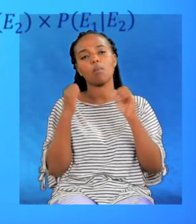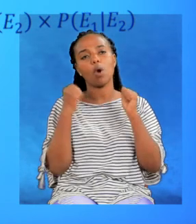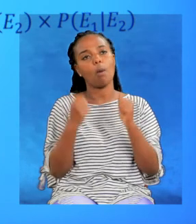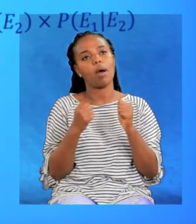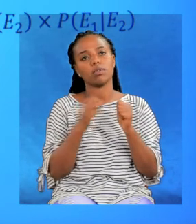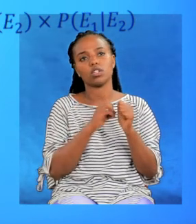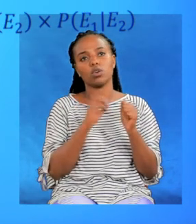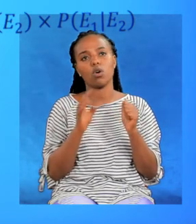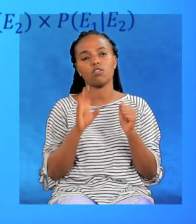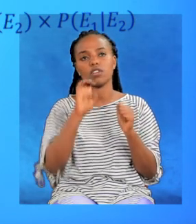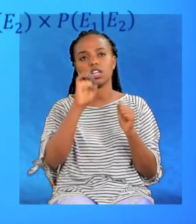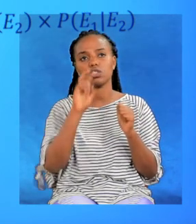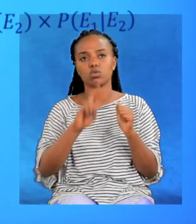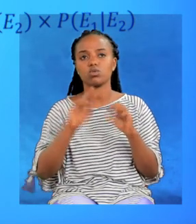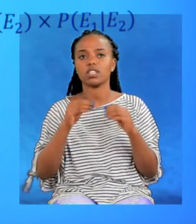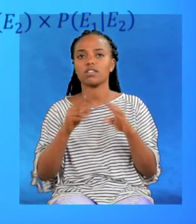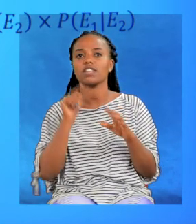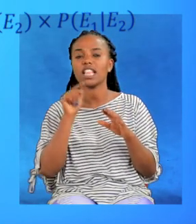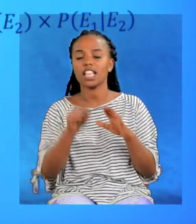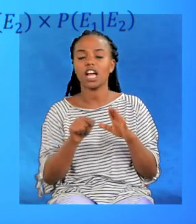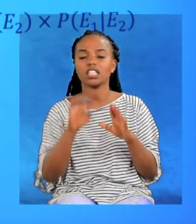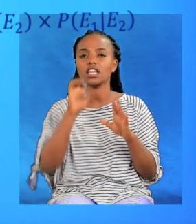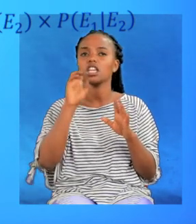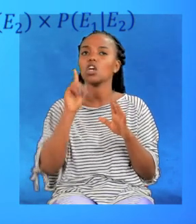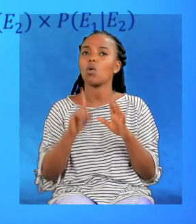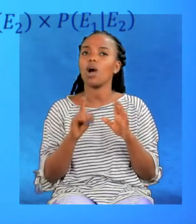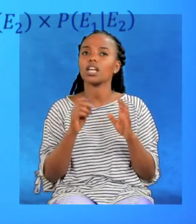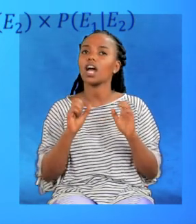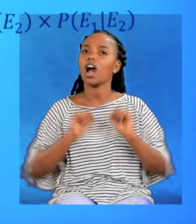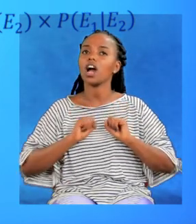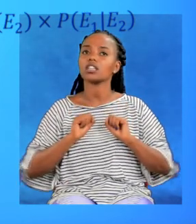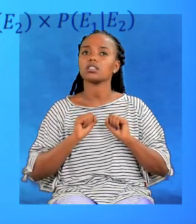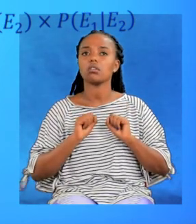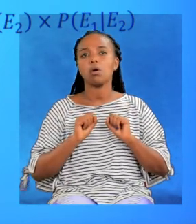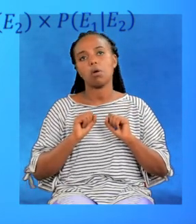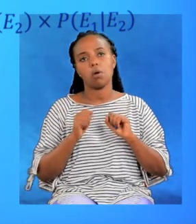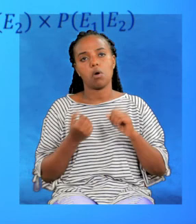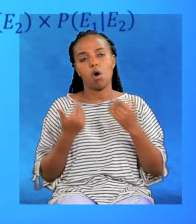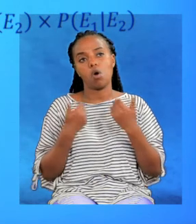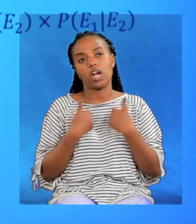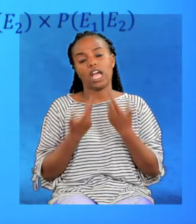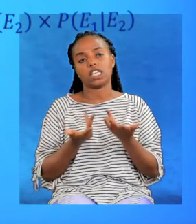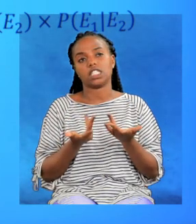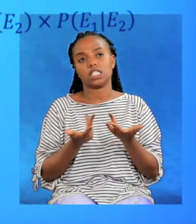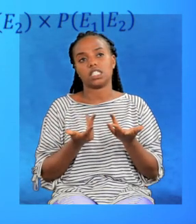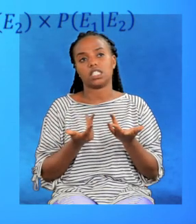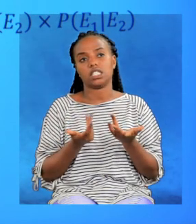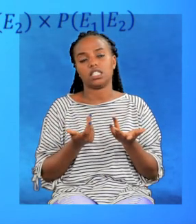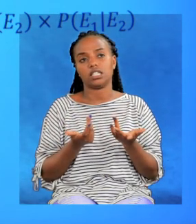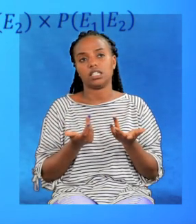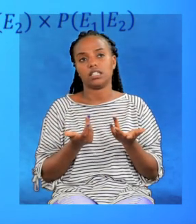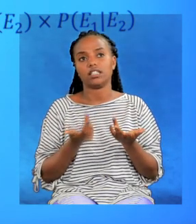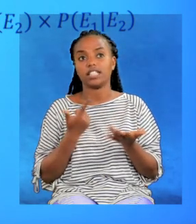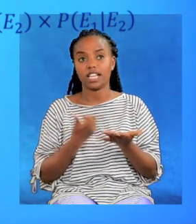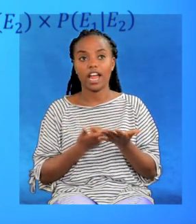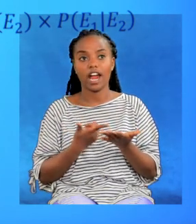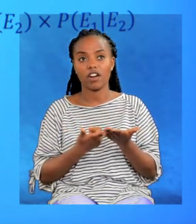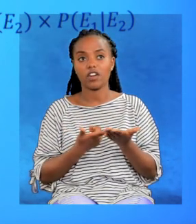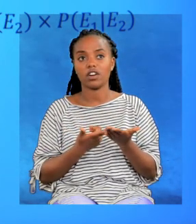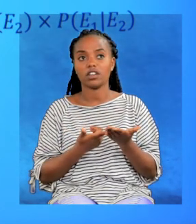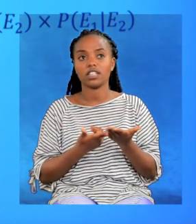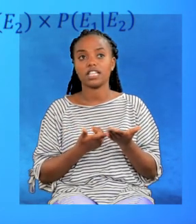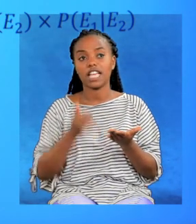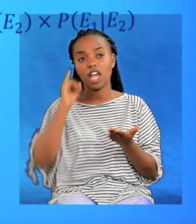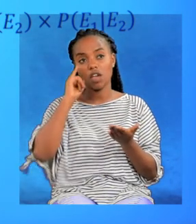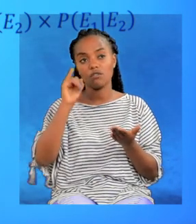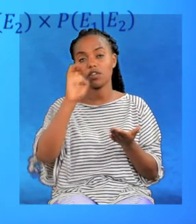of E2, given that E1 has already occurred. So here,